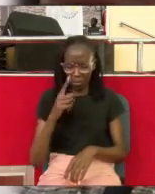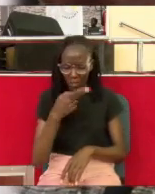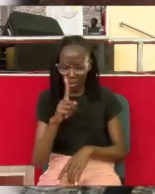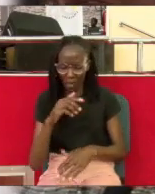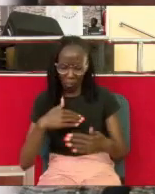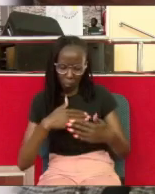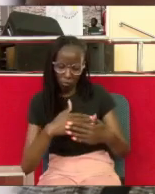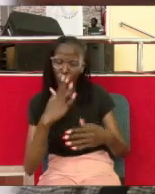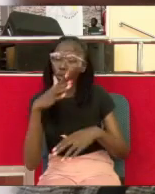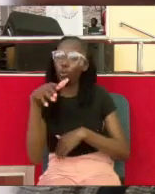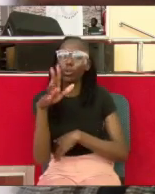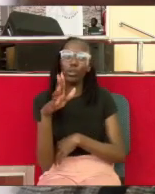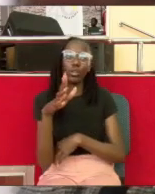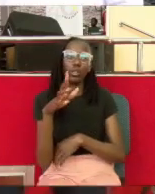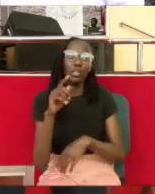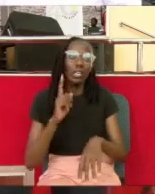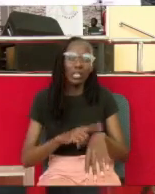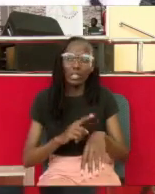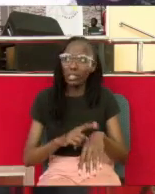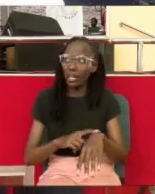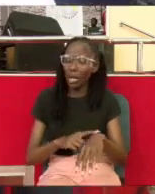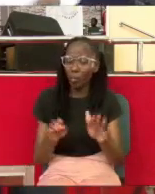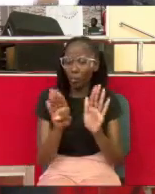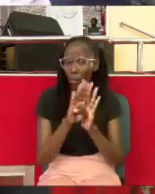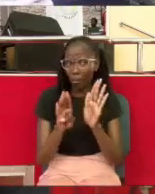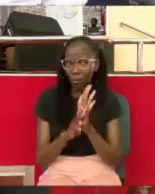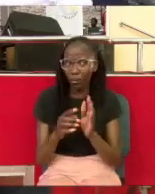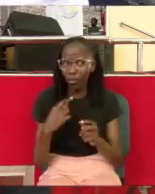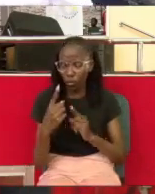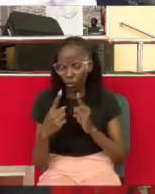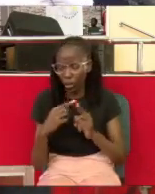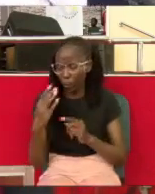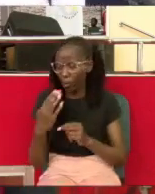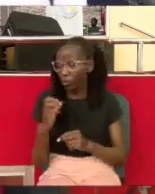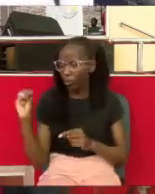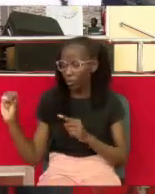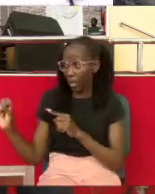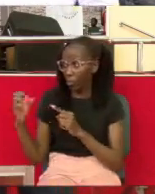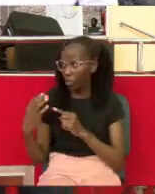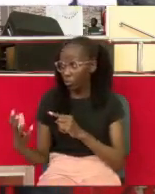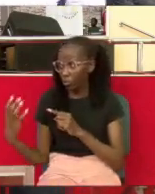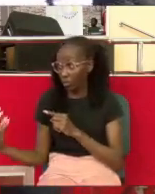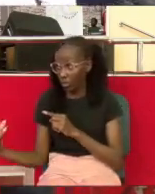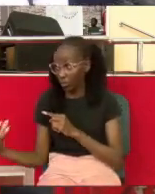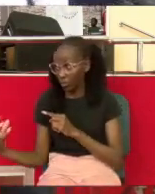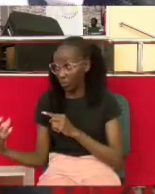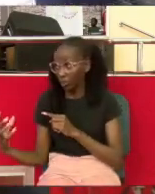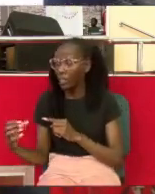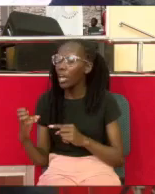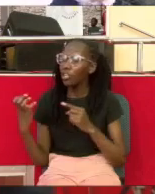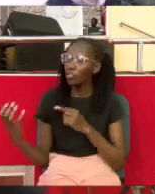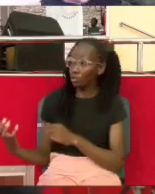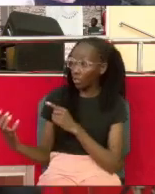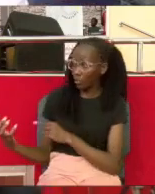When the Bible says about the sons, they had been invited by Samuel to come and help him.